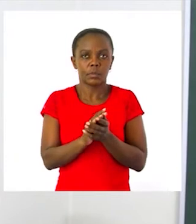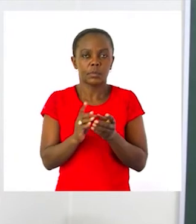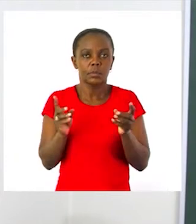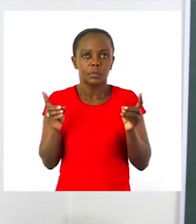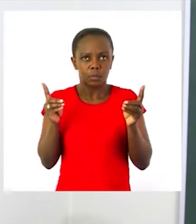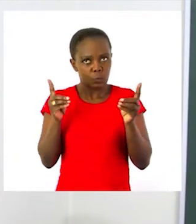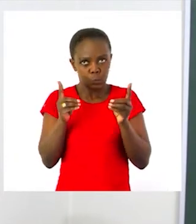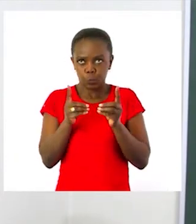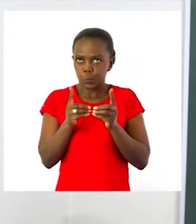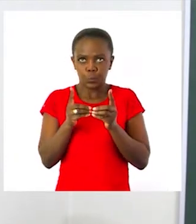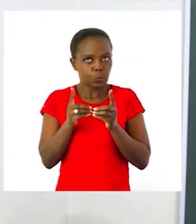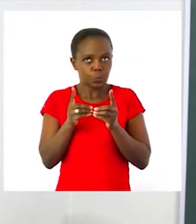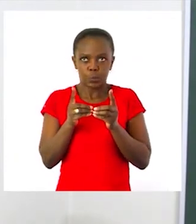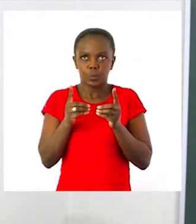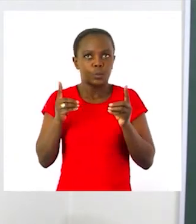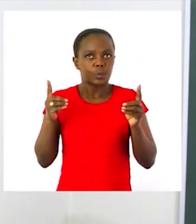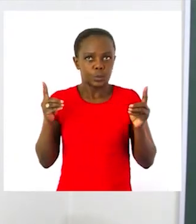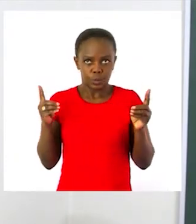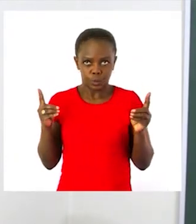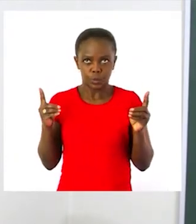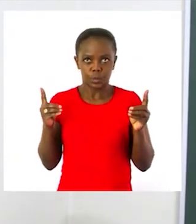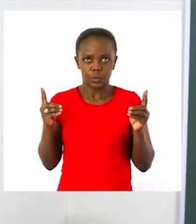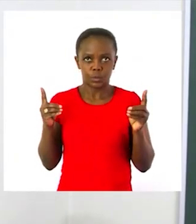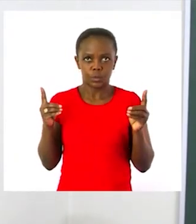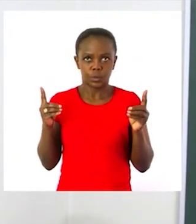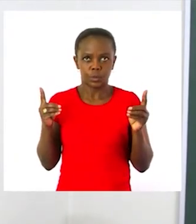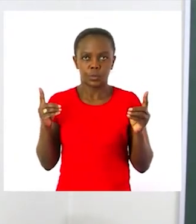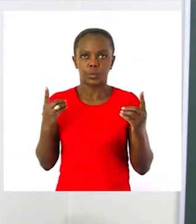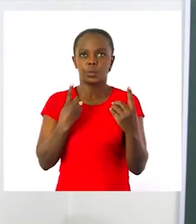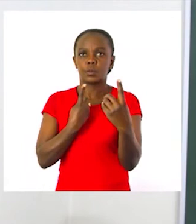Spread out so that you don't touch the person next to you.